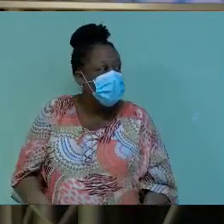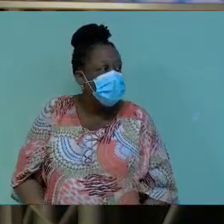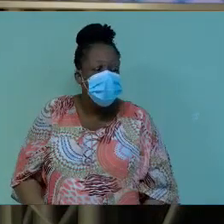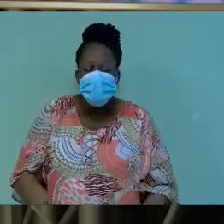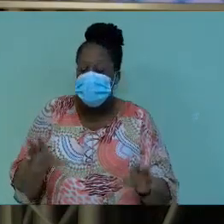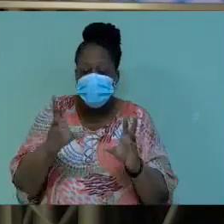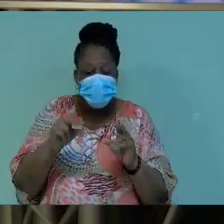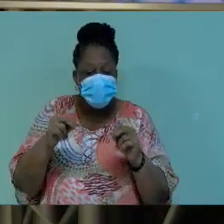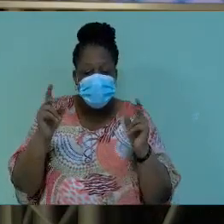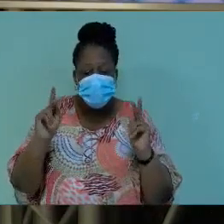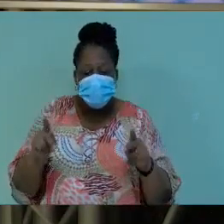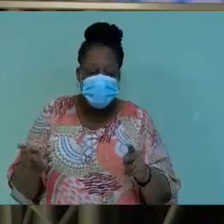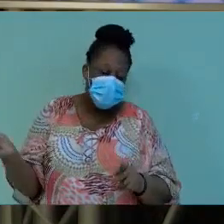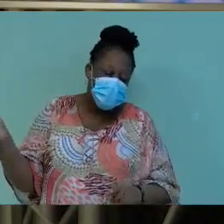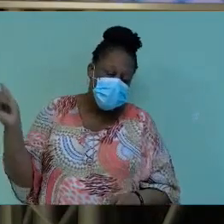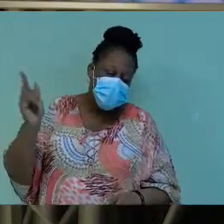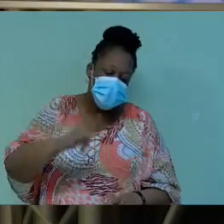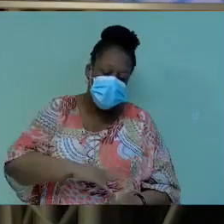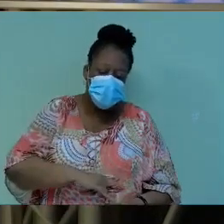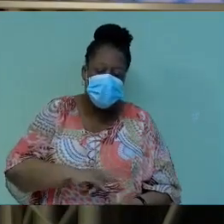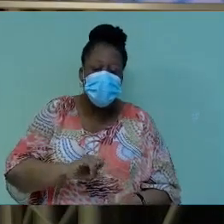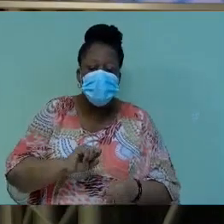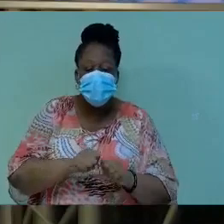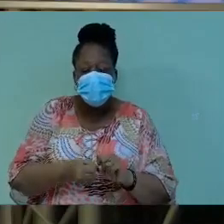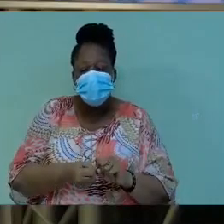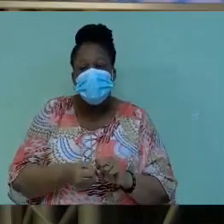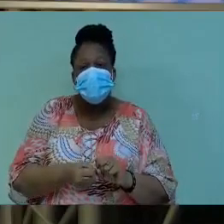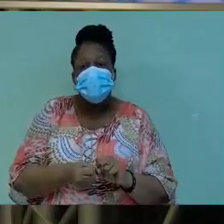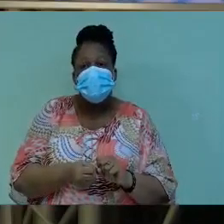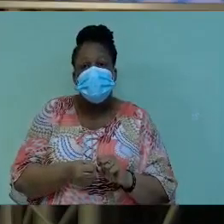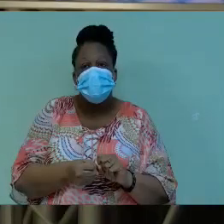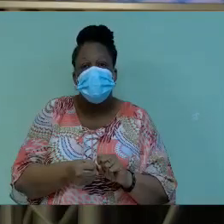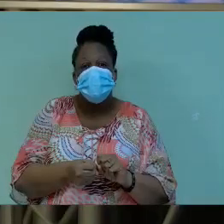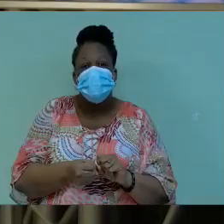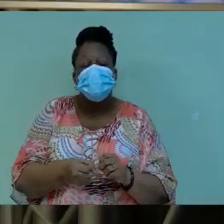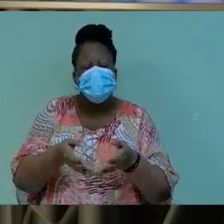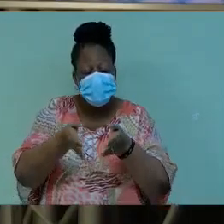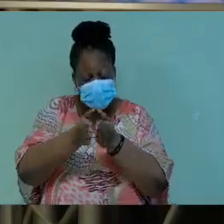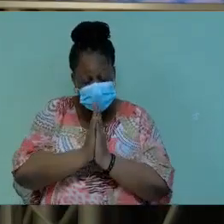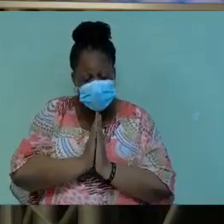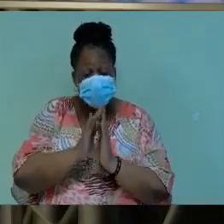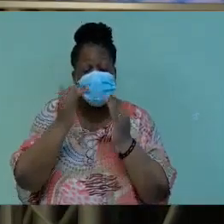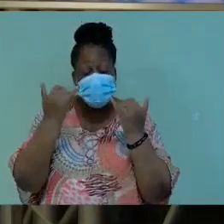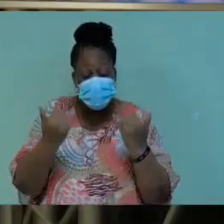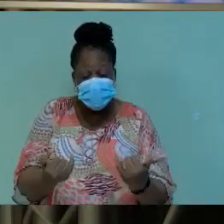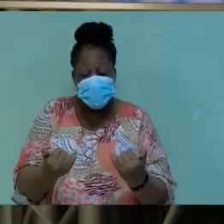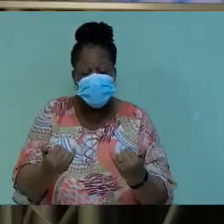incoming flights. And so you have to request permission to come in by a